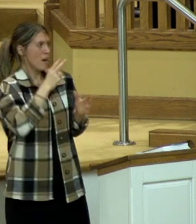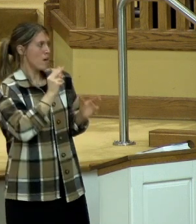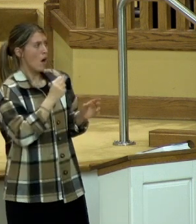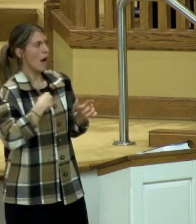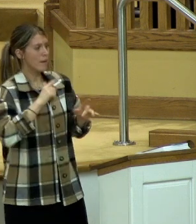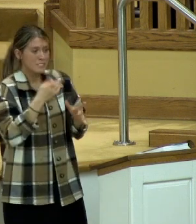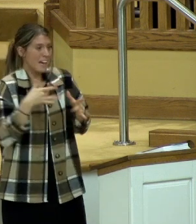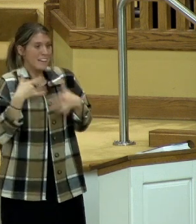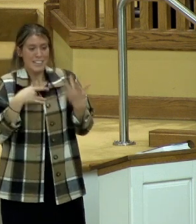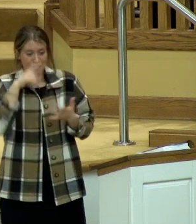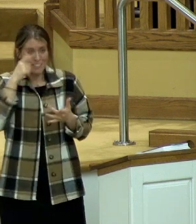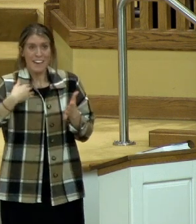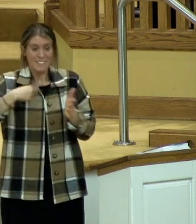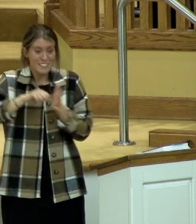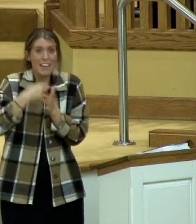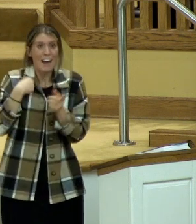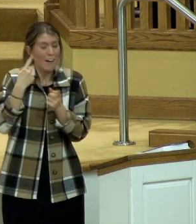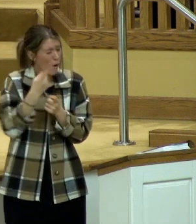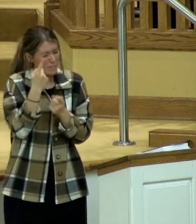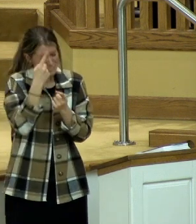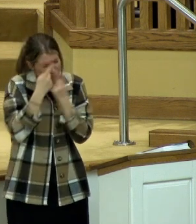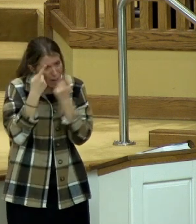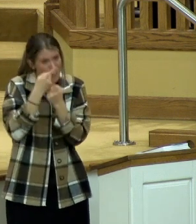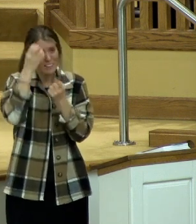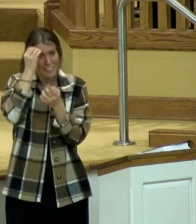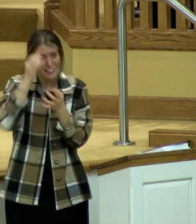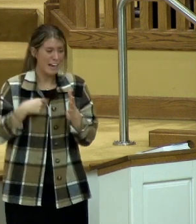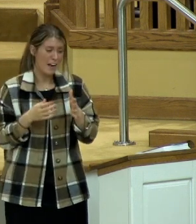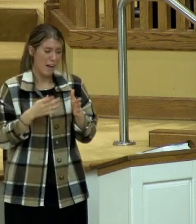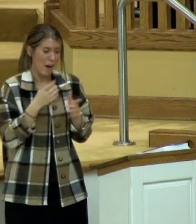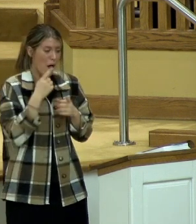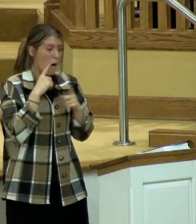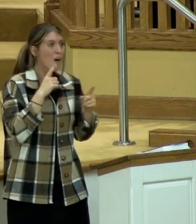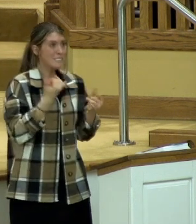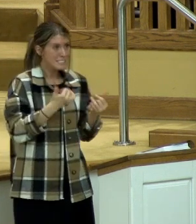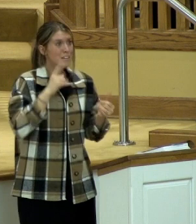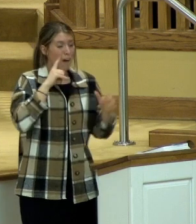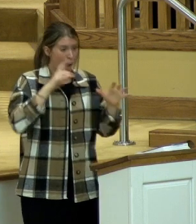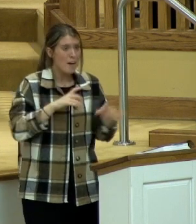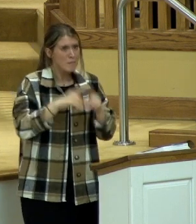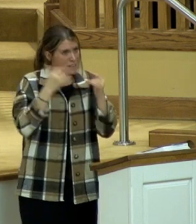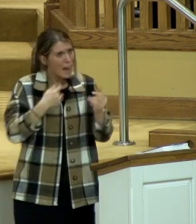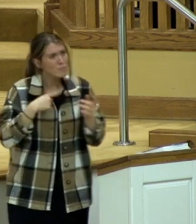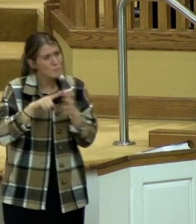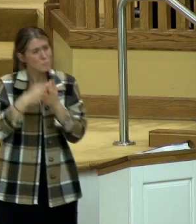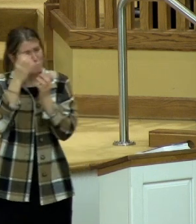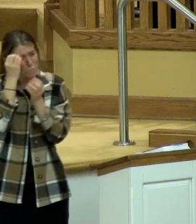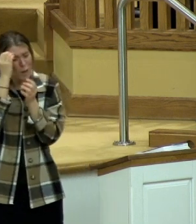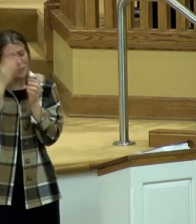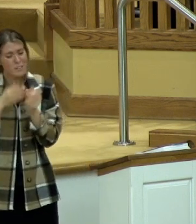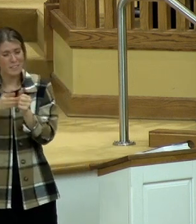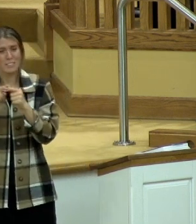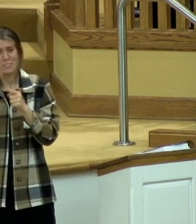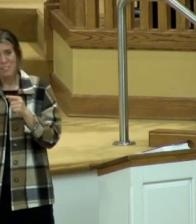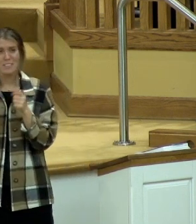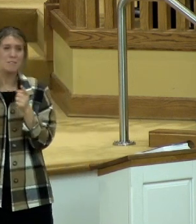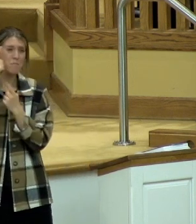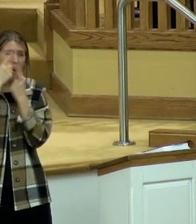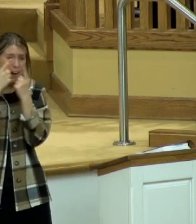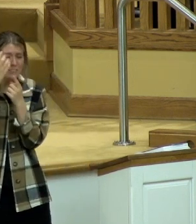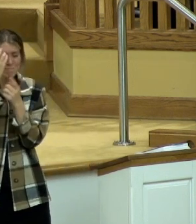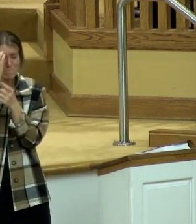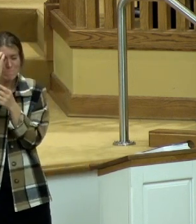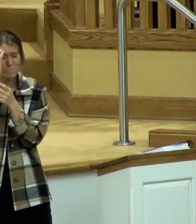to get inside. Why? Because I have that key. I'm pondering. I'm beyond the wonder stage. I still wonder at it, but man, the wonder leads to the ponder. The wonder leads